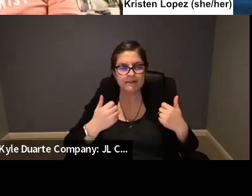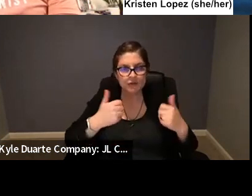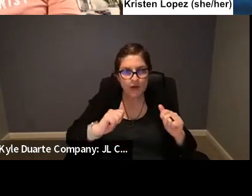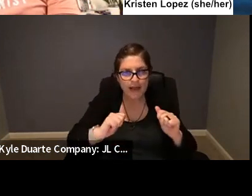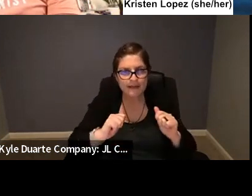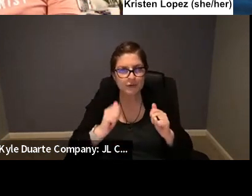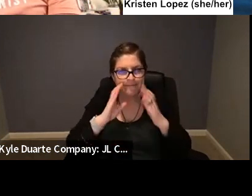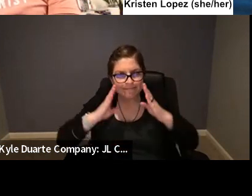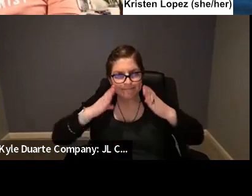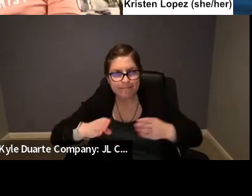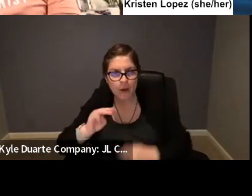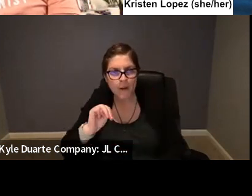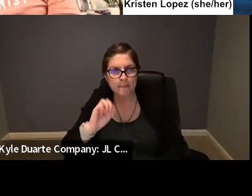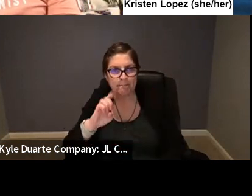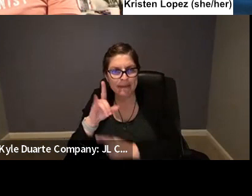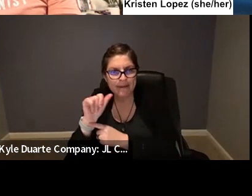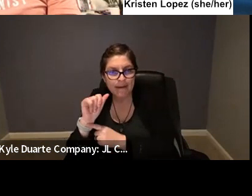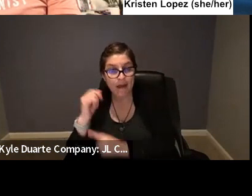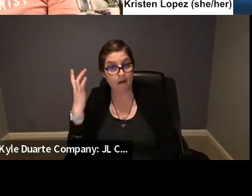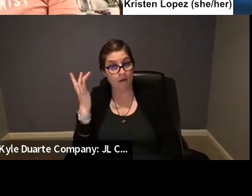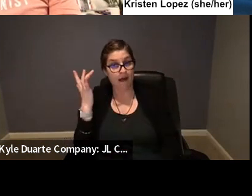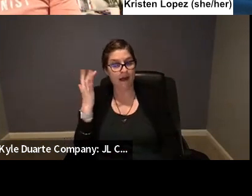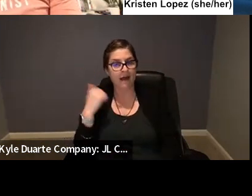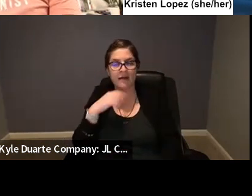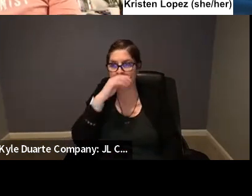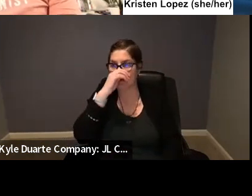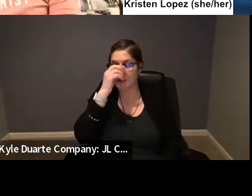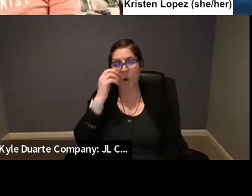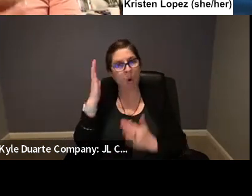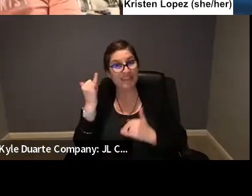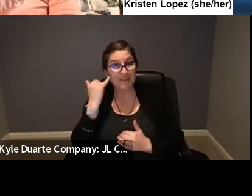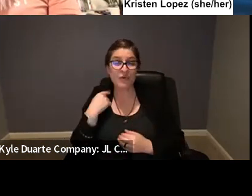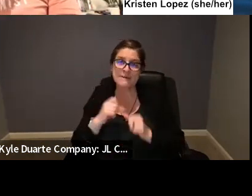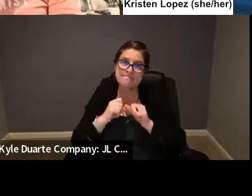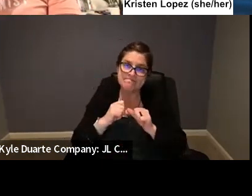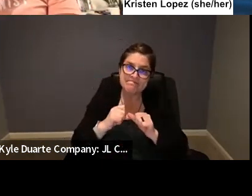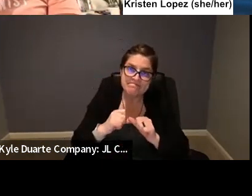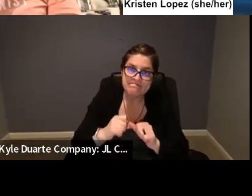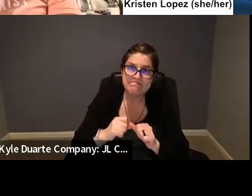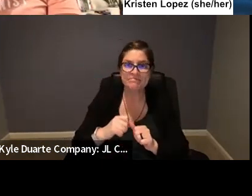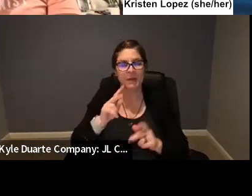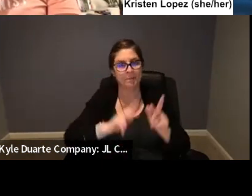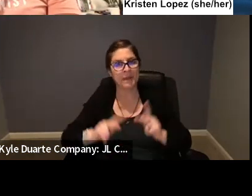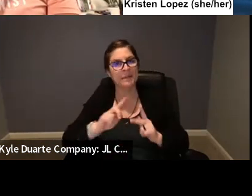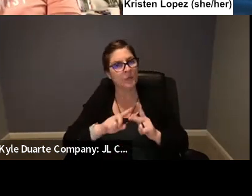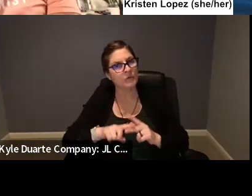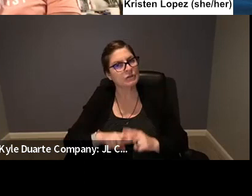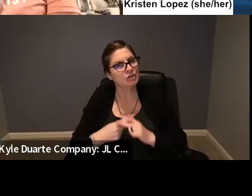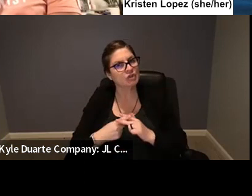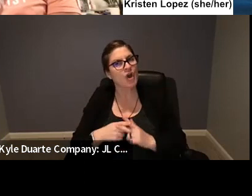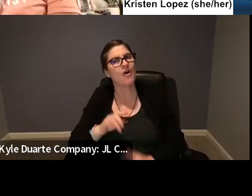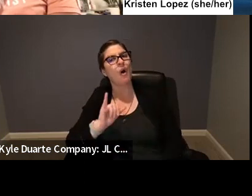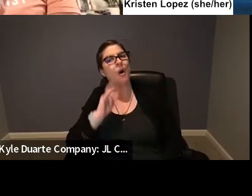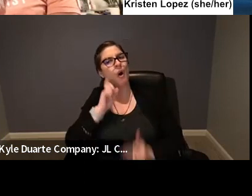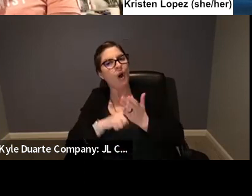because the hope is that if we just keep doing our work, eventually people will start giving a damn about disabled people.